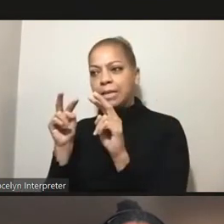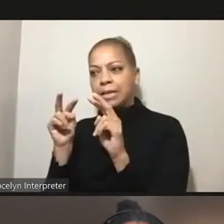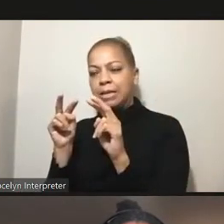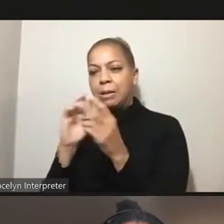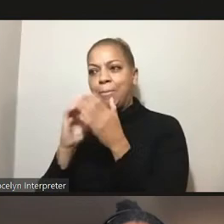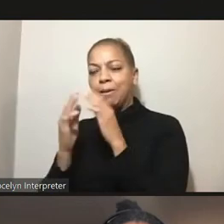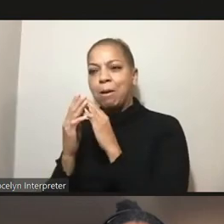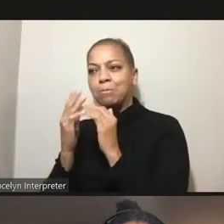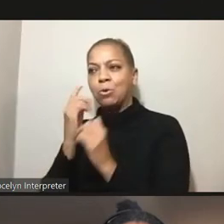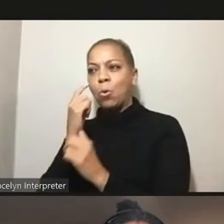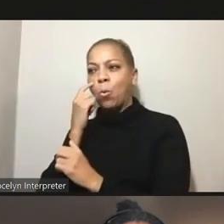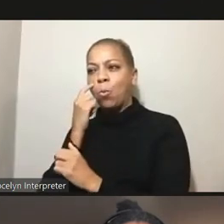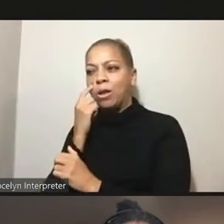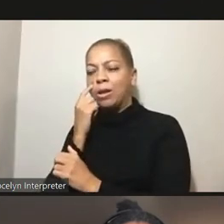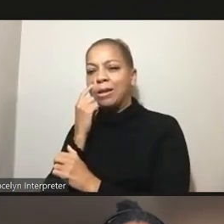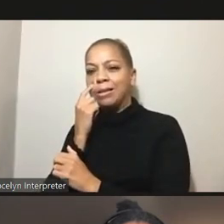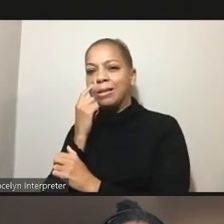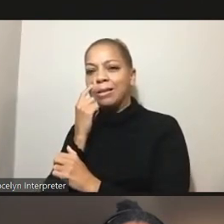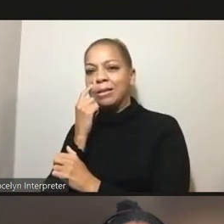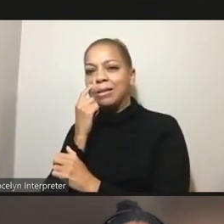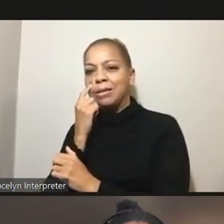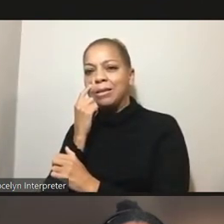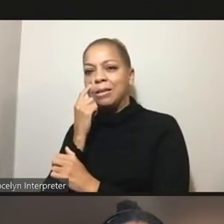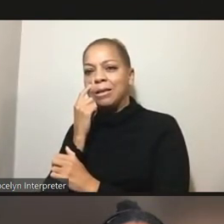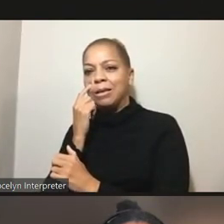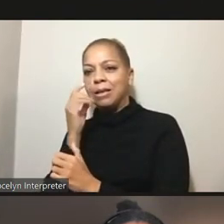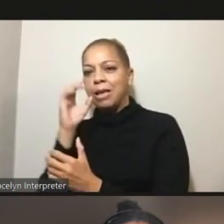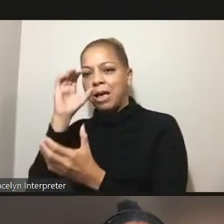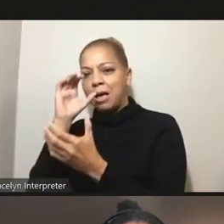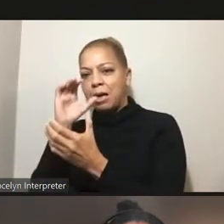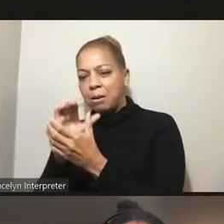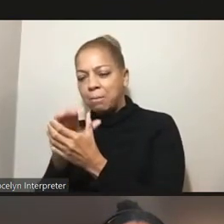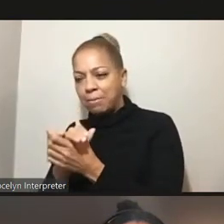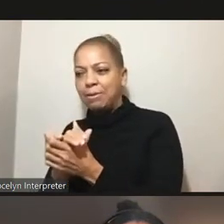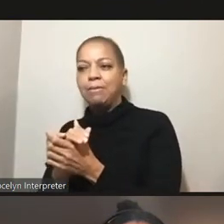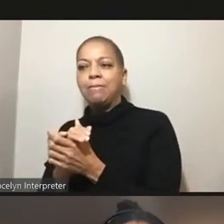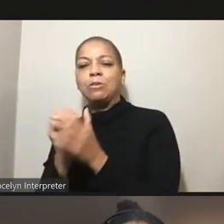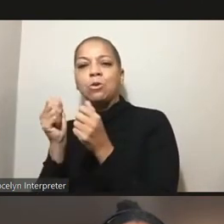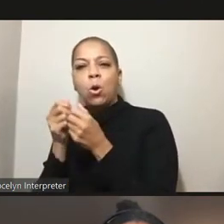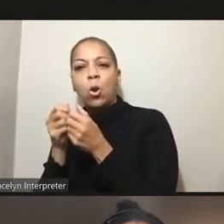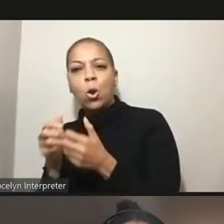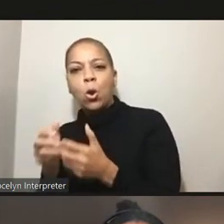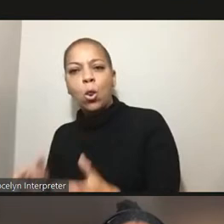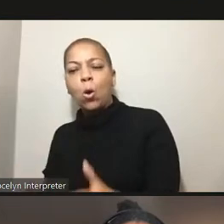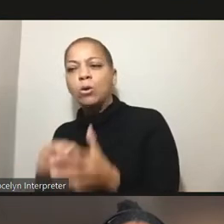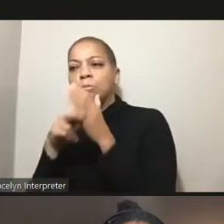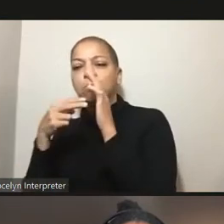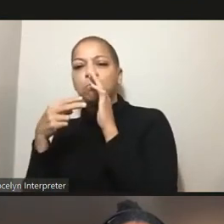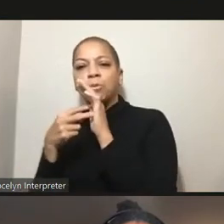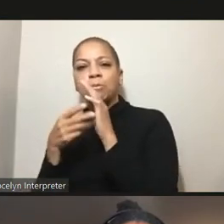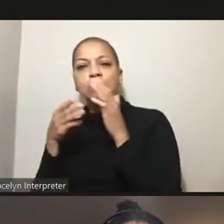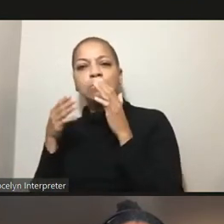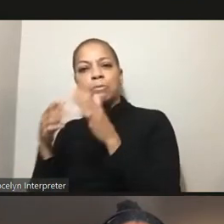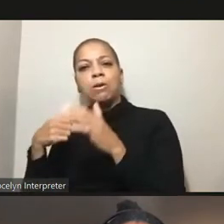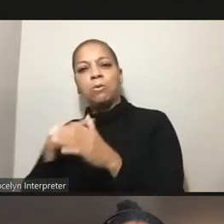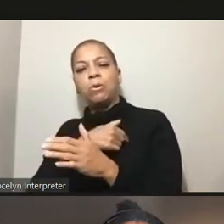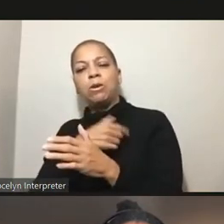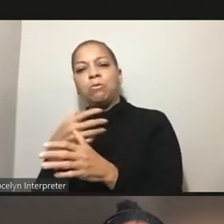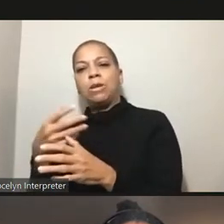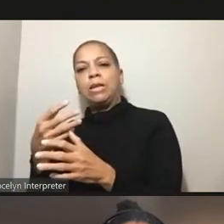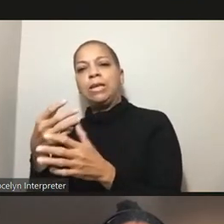believe there's a lost art to it, there's a lost intentionality to it, and a lost purpose in the way that we receive